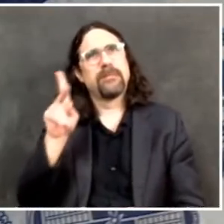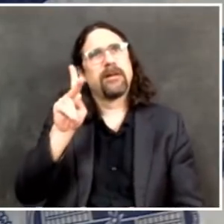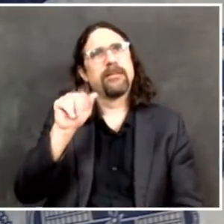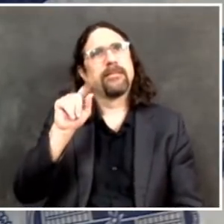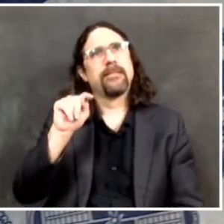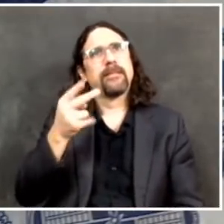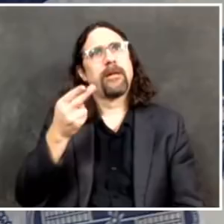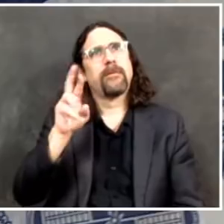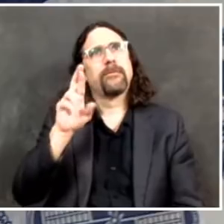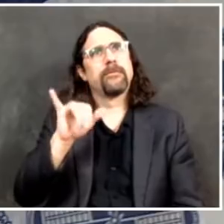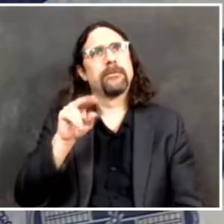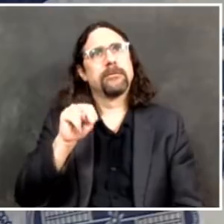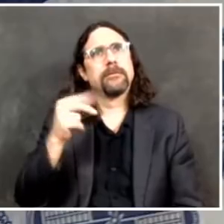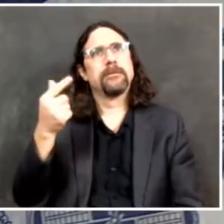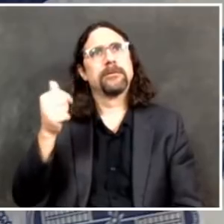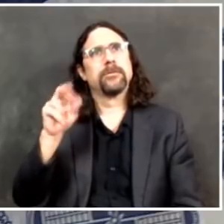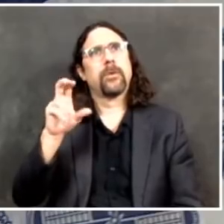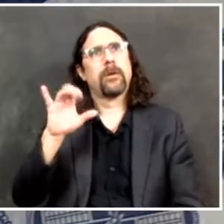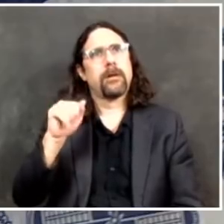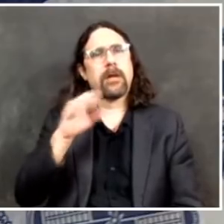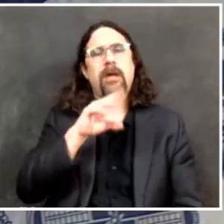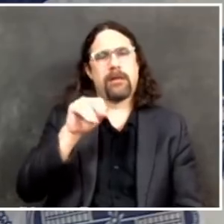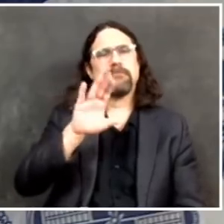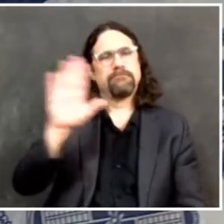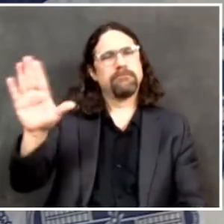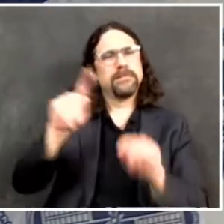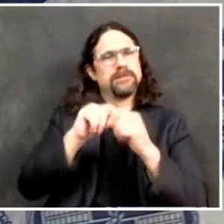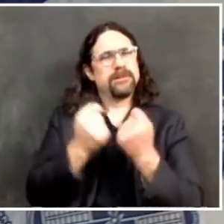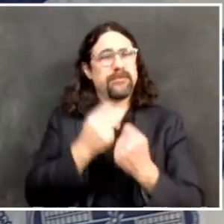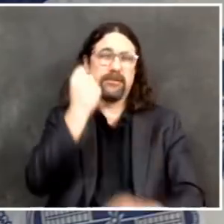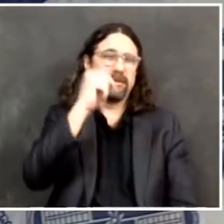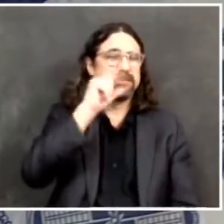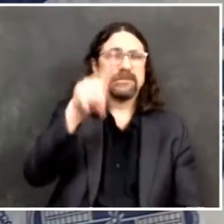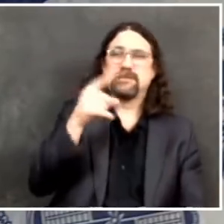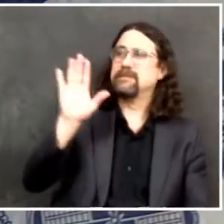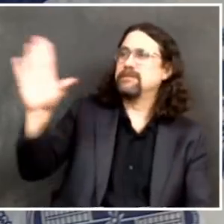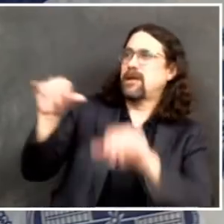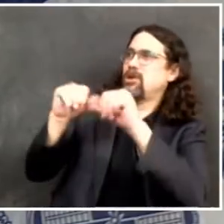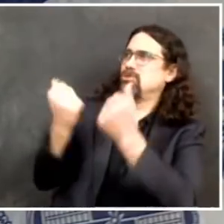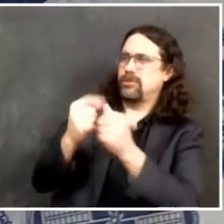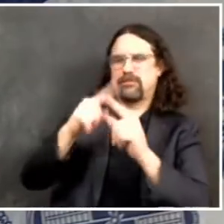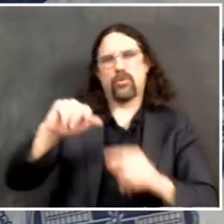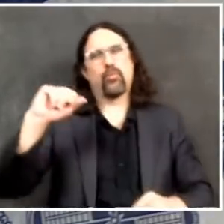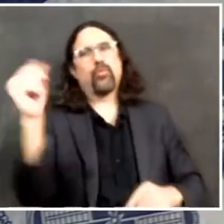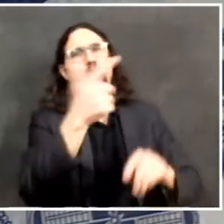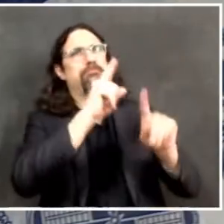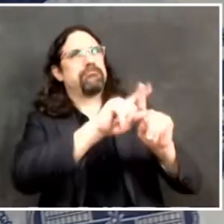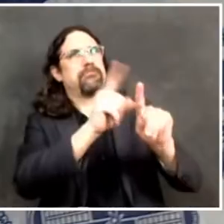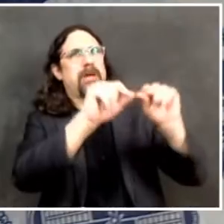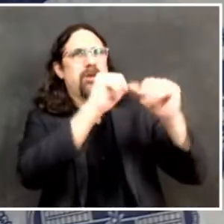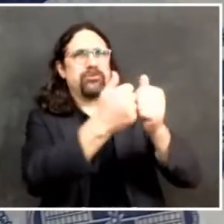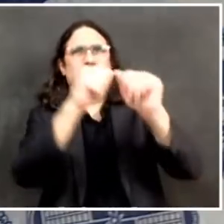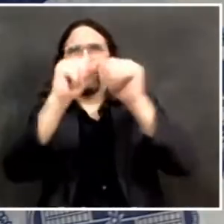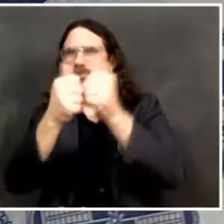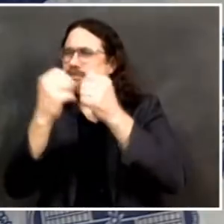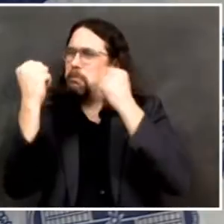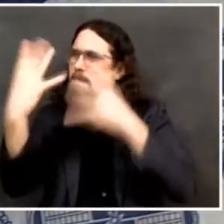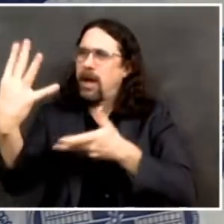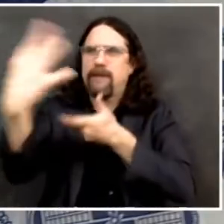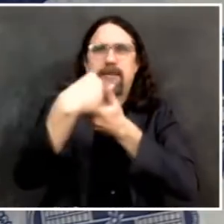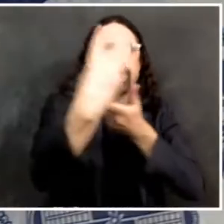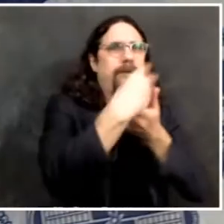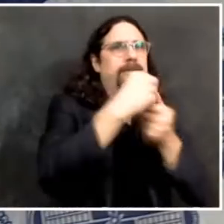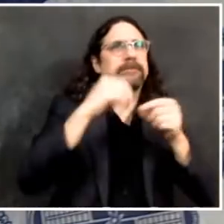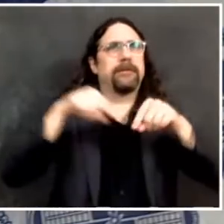up, and they've created a plan to feed people on a huge scale that few cities have ever attempted in history. This is something